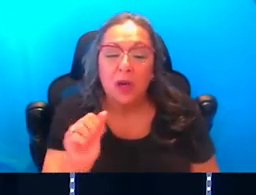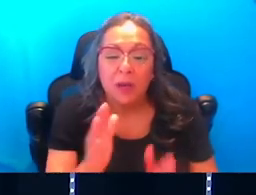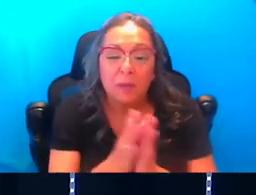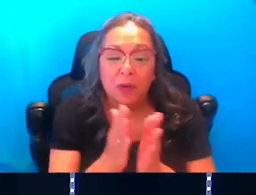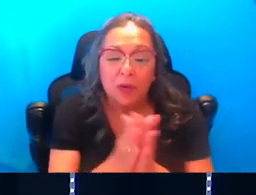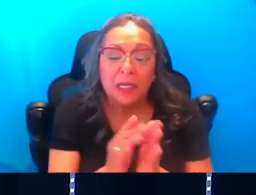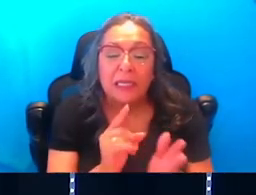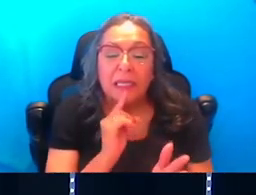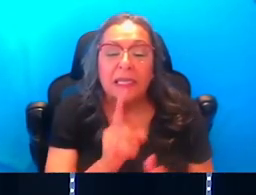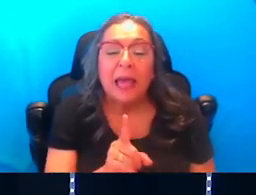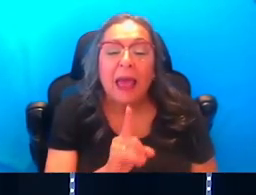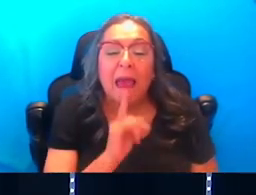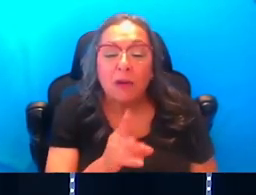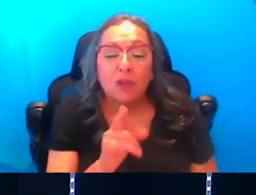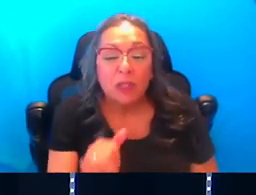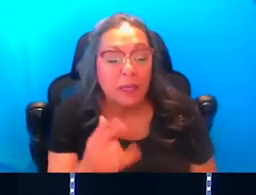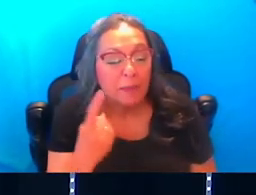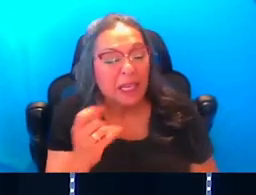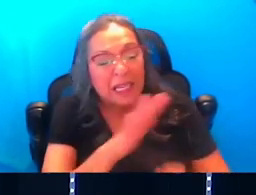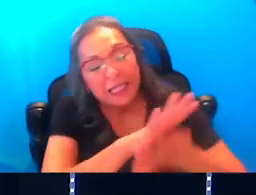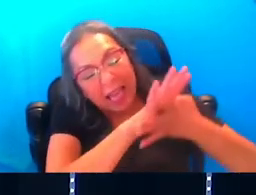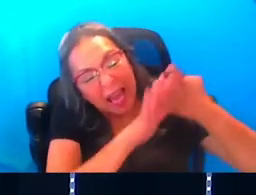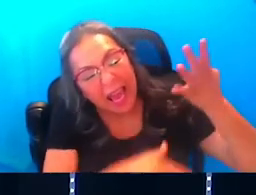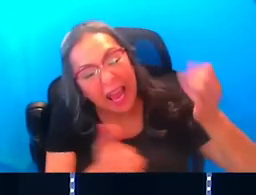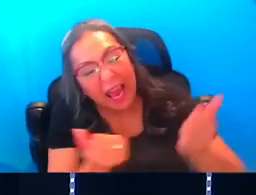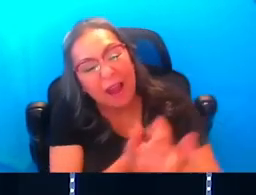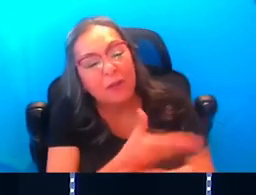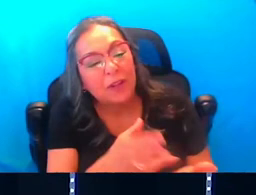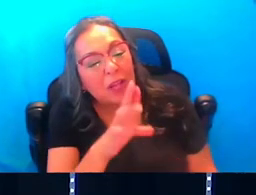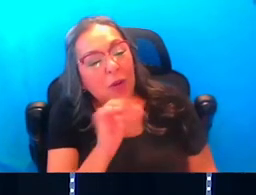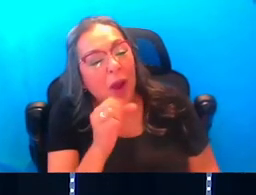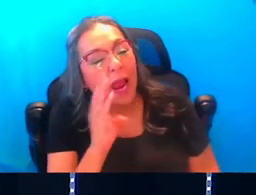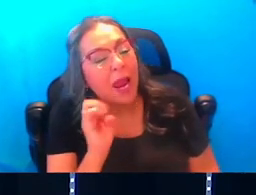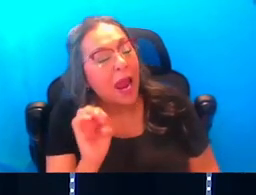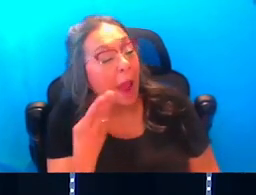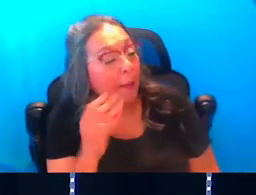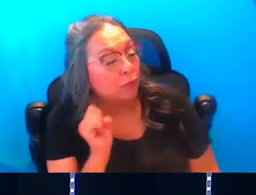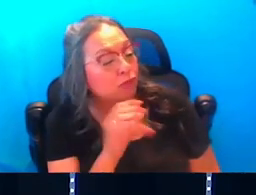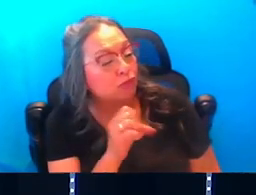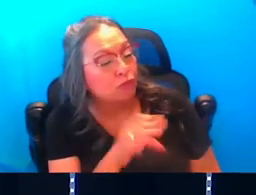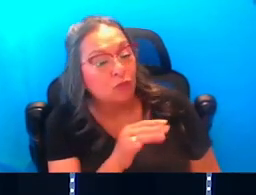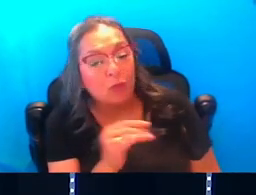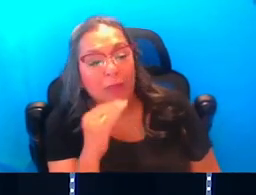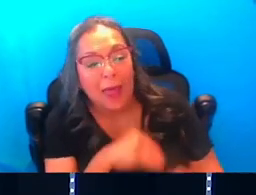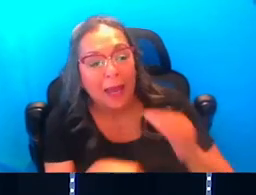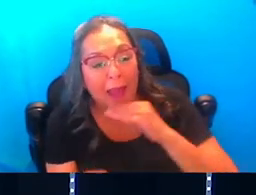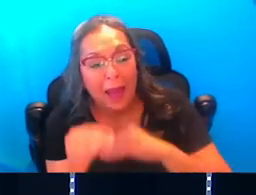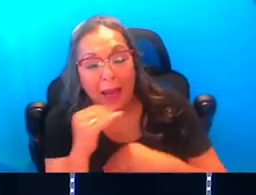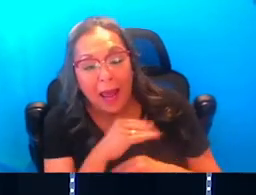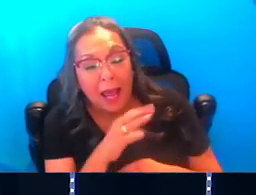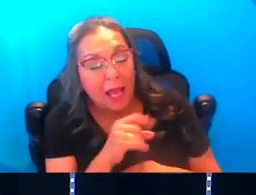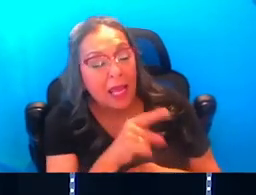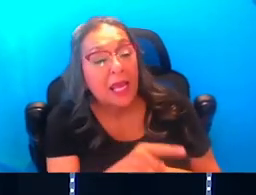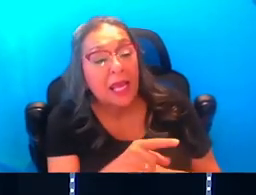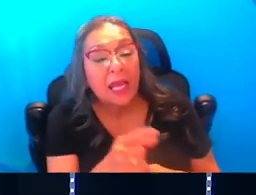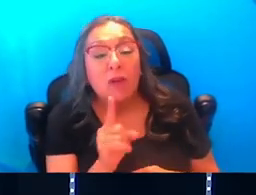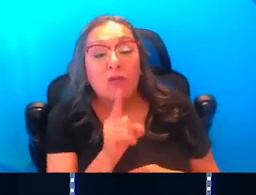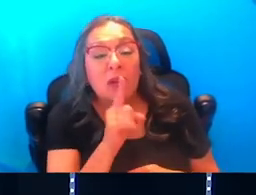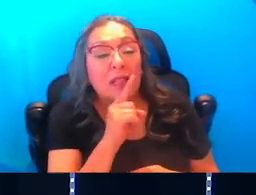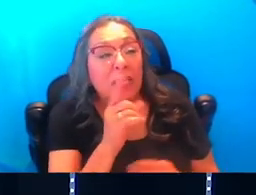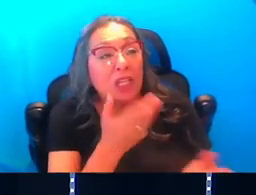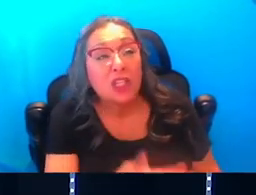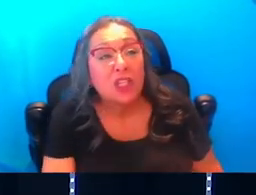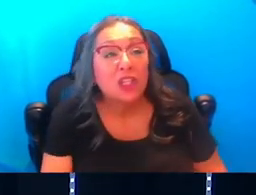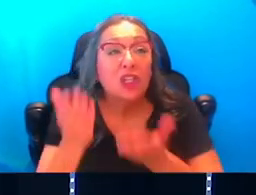actually, because everything she said is a lie up until this point. Actually, what had happened, she had taken them up to the roof and hidden them